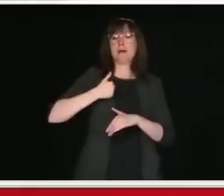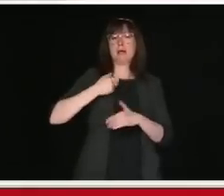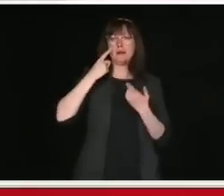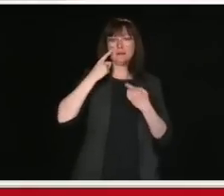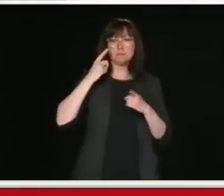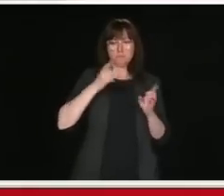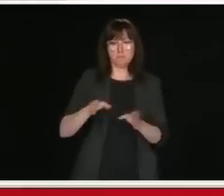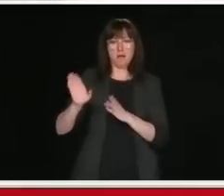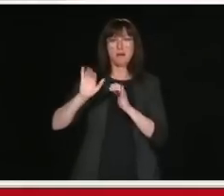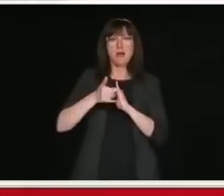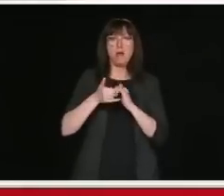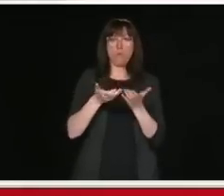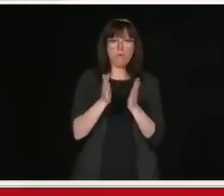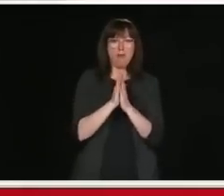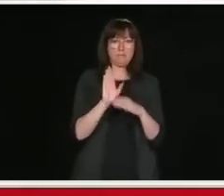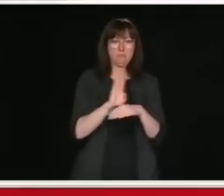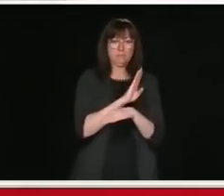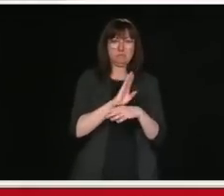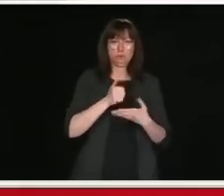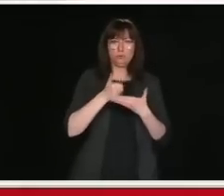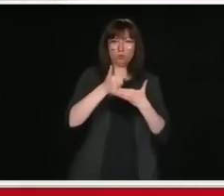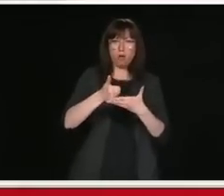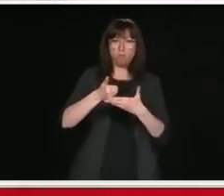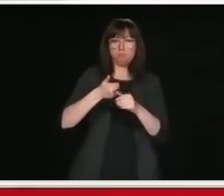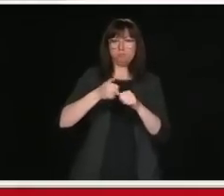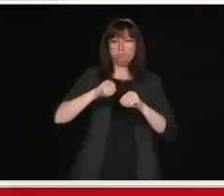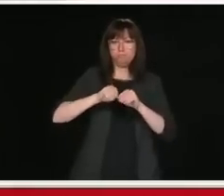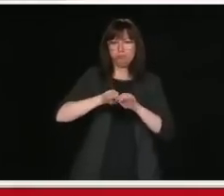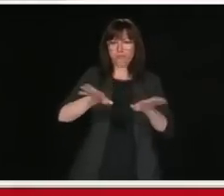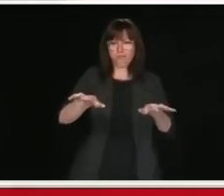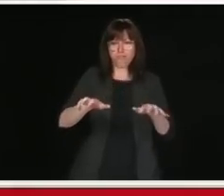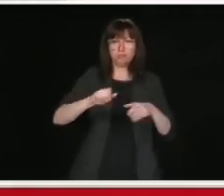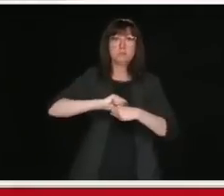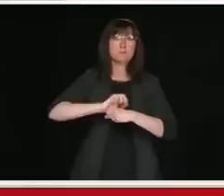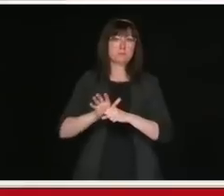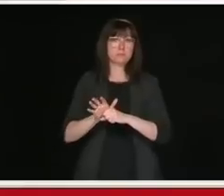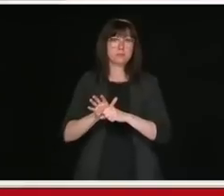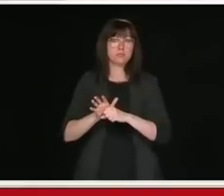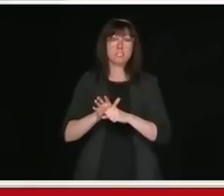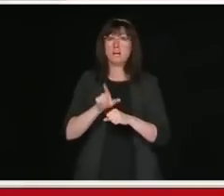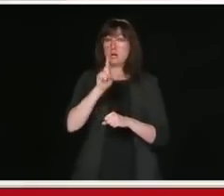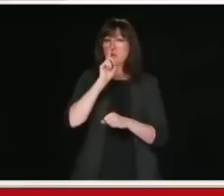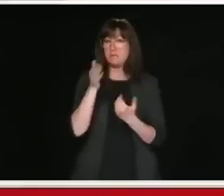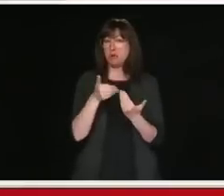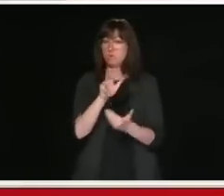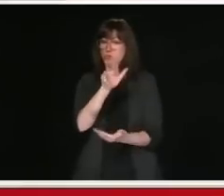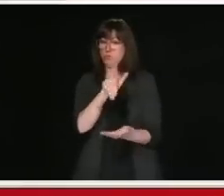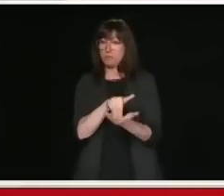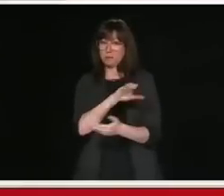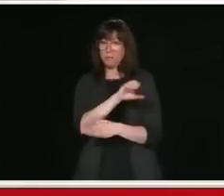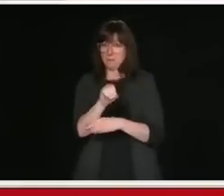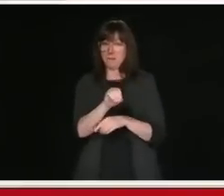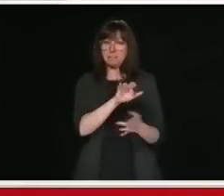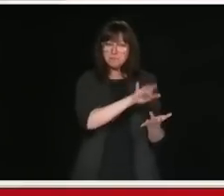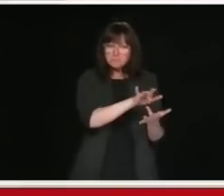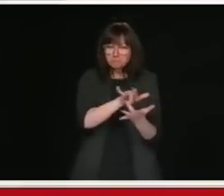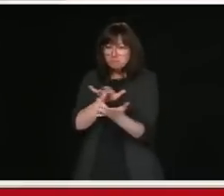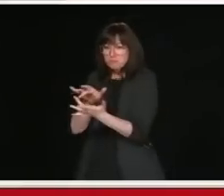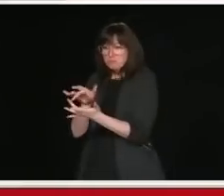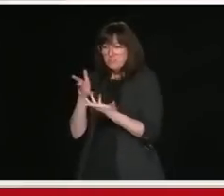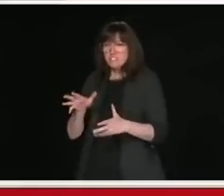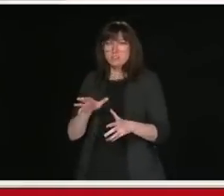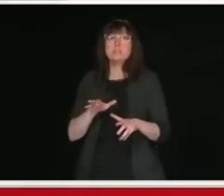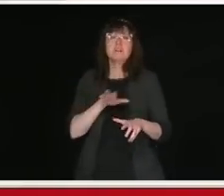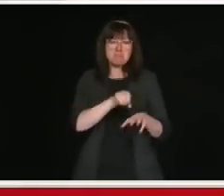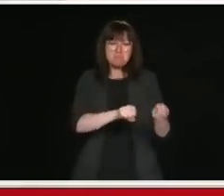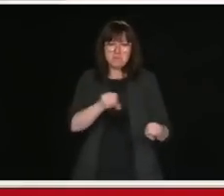COVID-19. Since then, we've spoken to almost 3,000 companies, helping us secure millions of pieces of vital